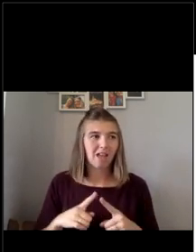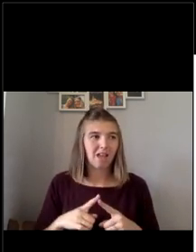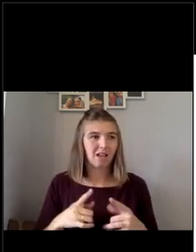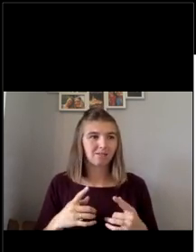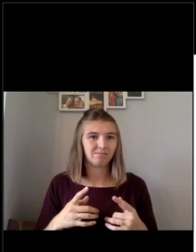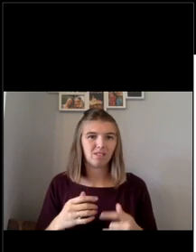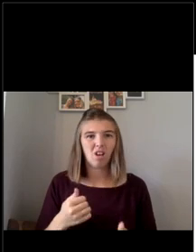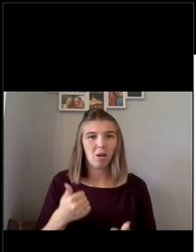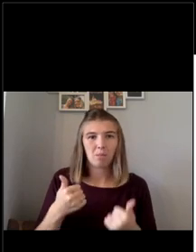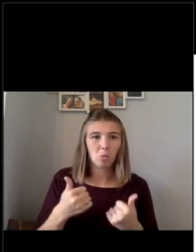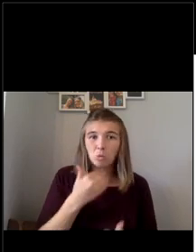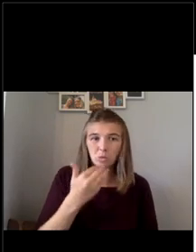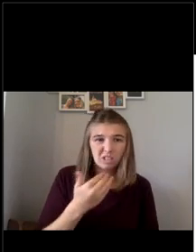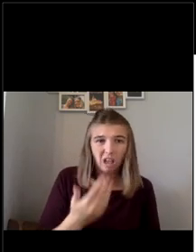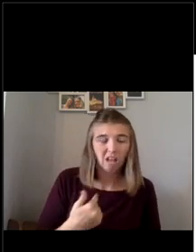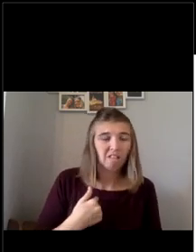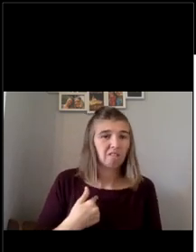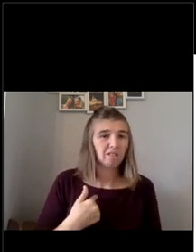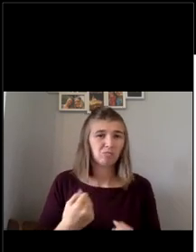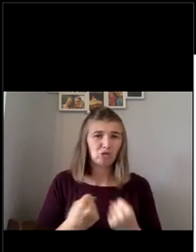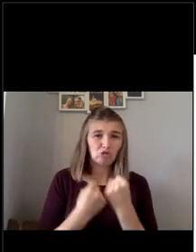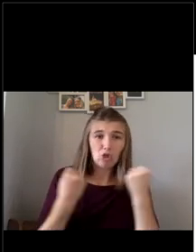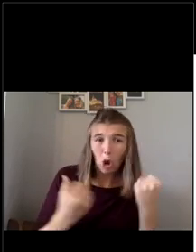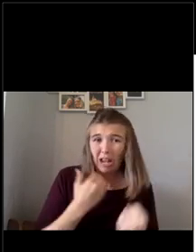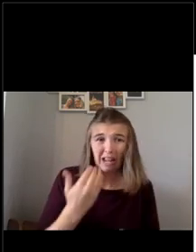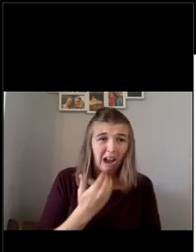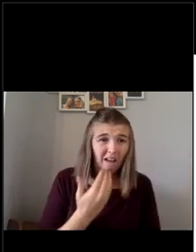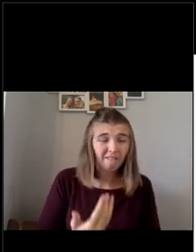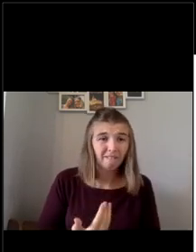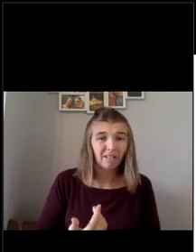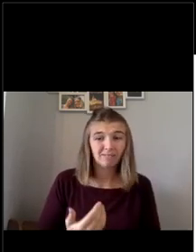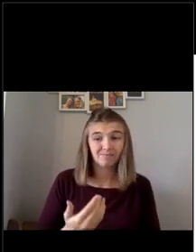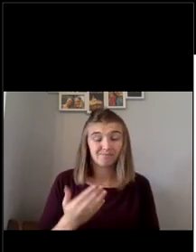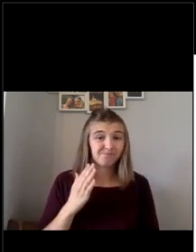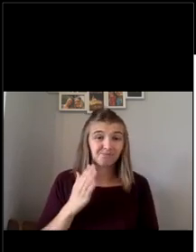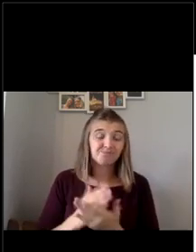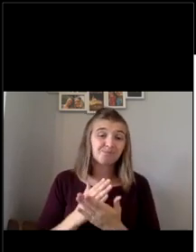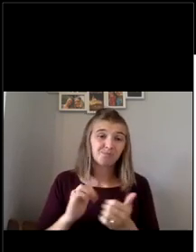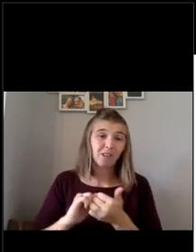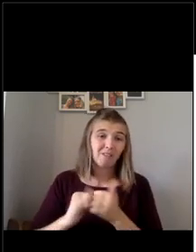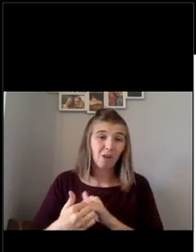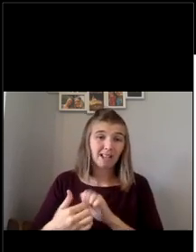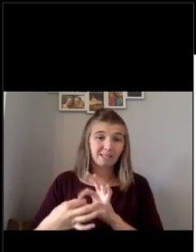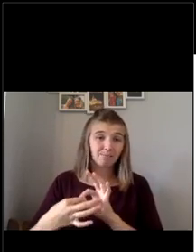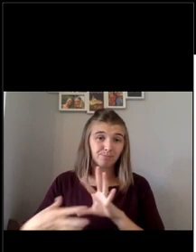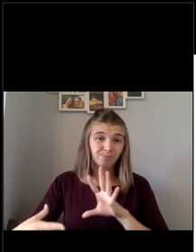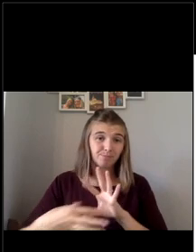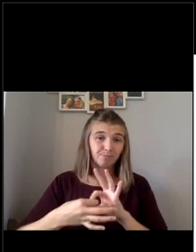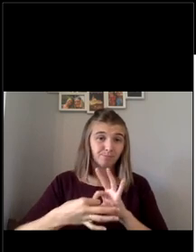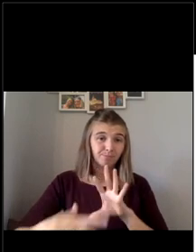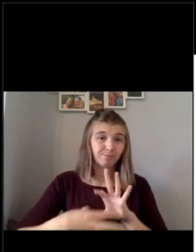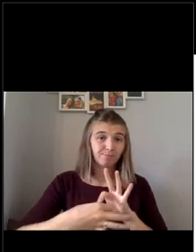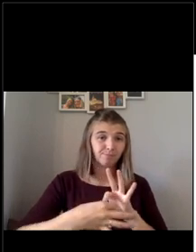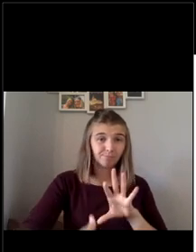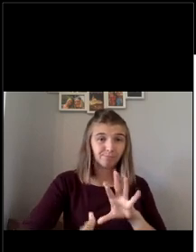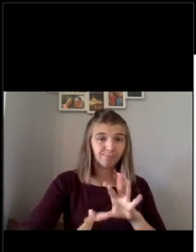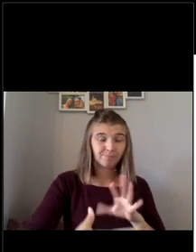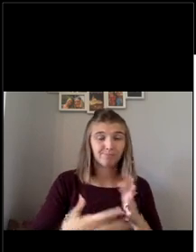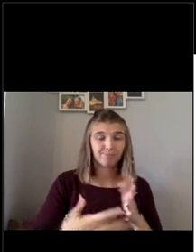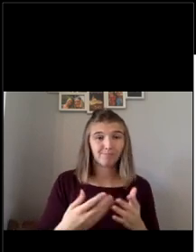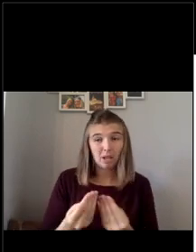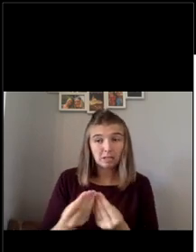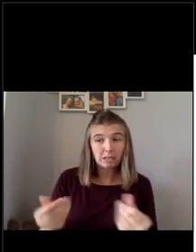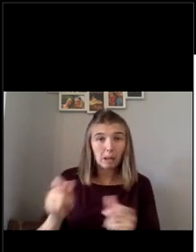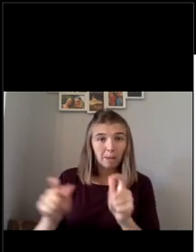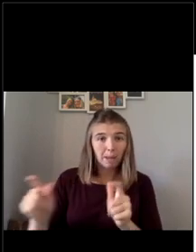handle it. I did lose a lot of friends because of that, because people felt very uncomfortable